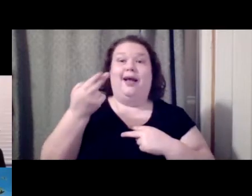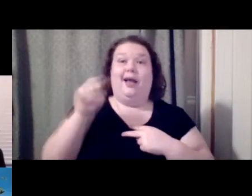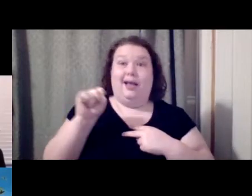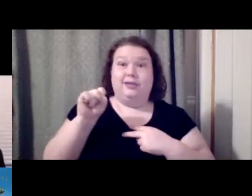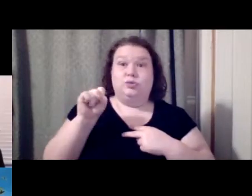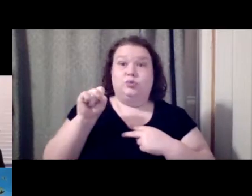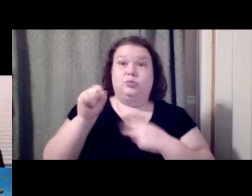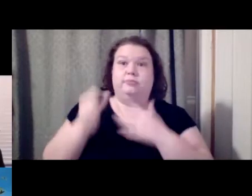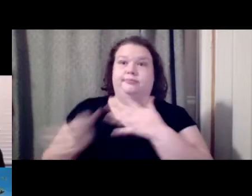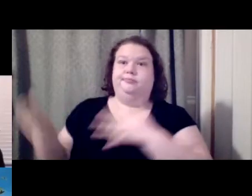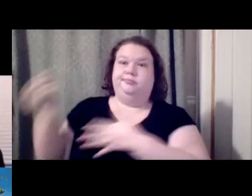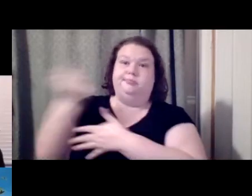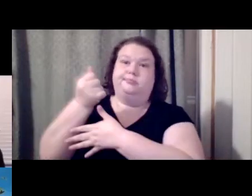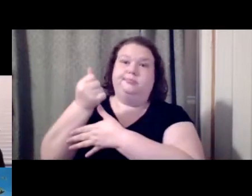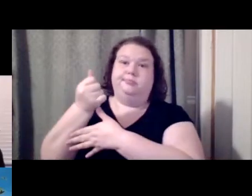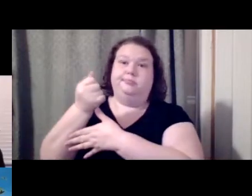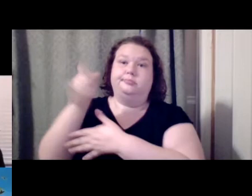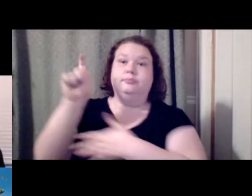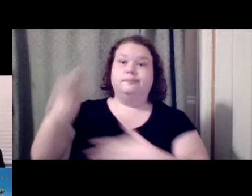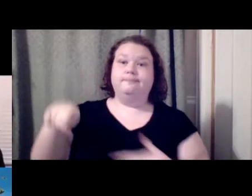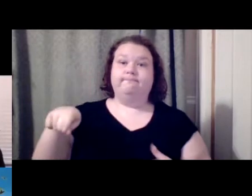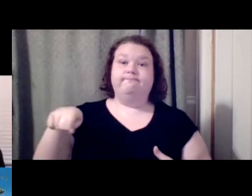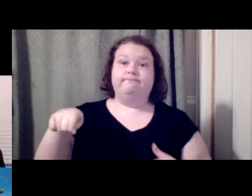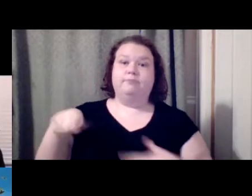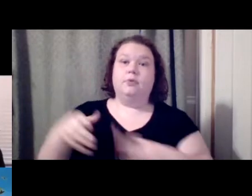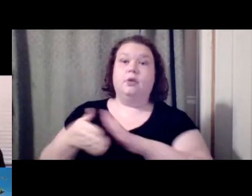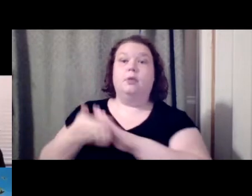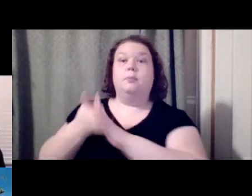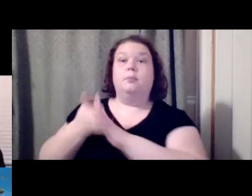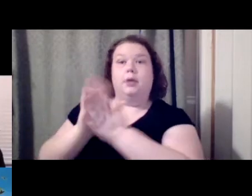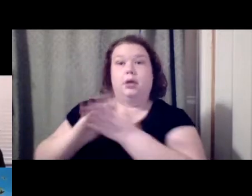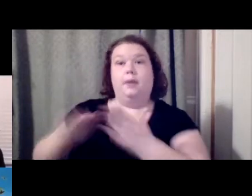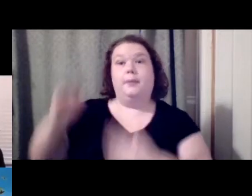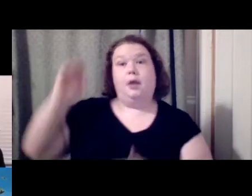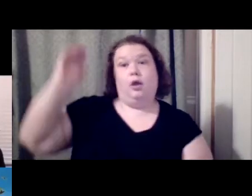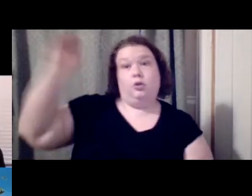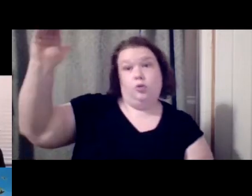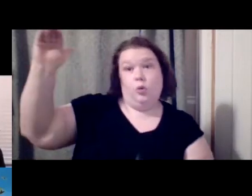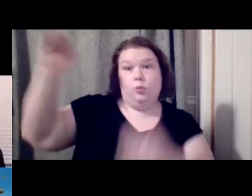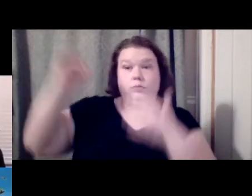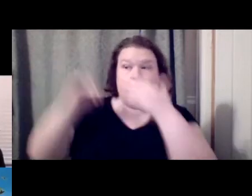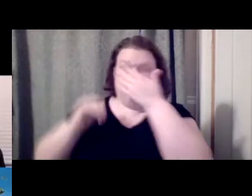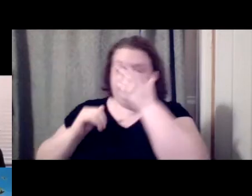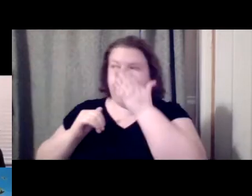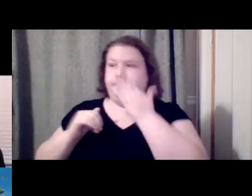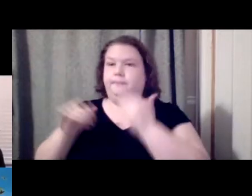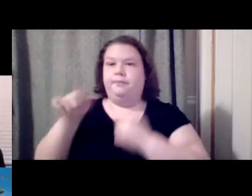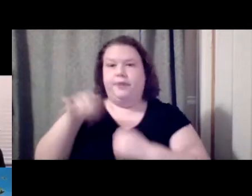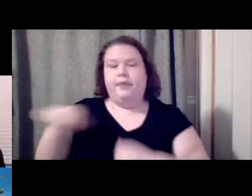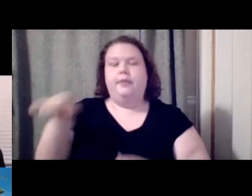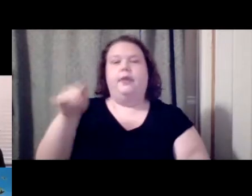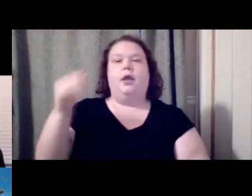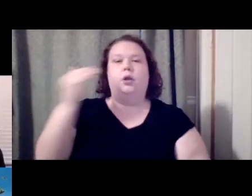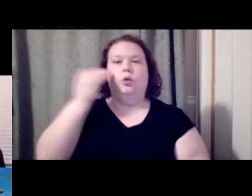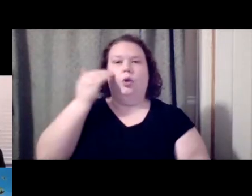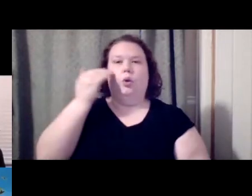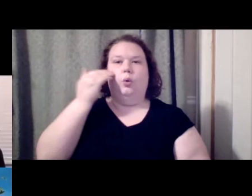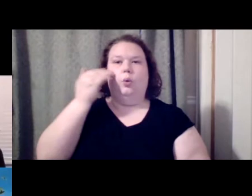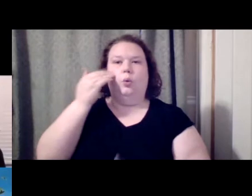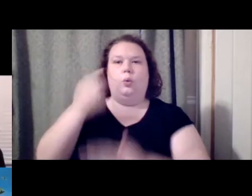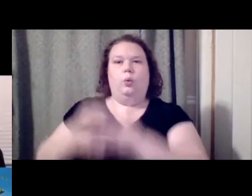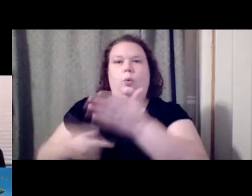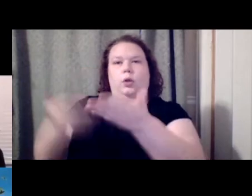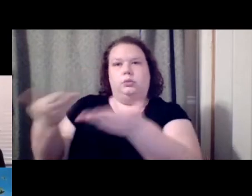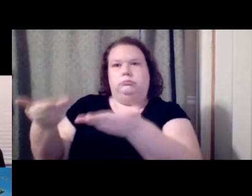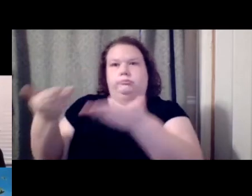critical because they're becoming adults. They're more aware of what they have and those kind of things.